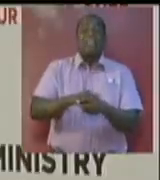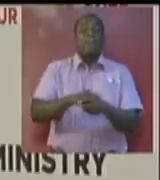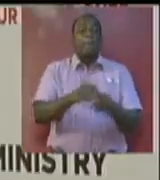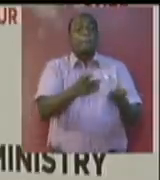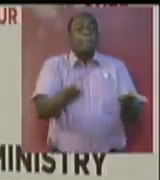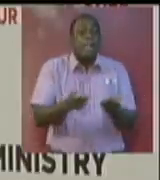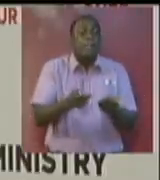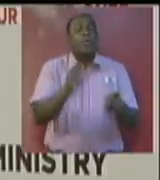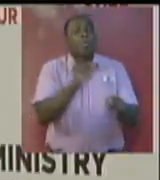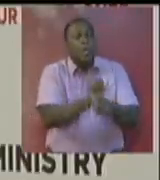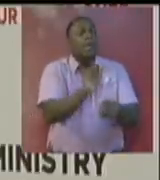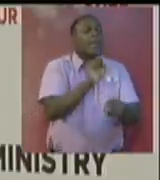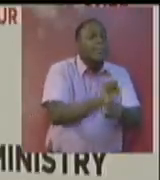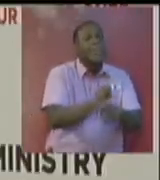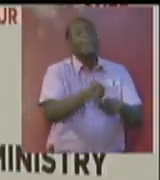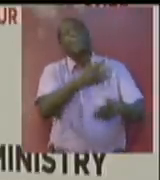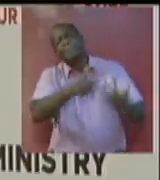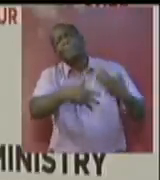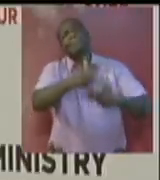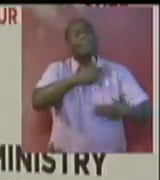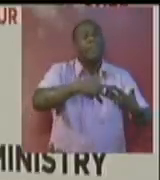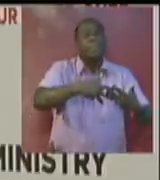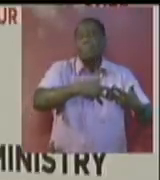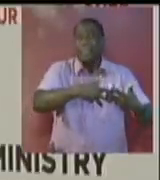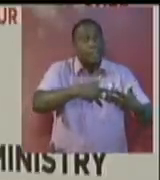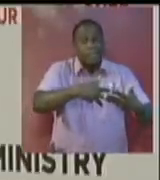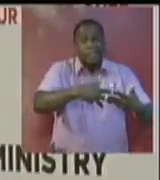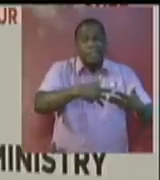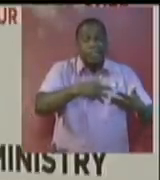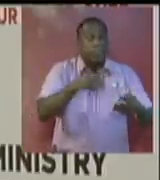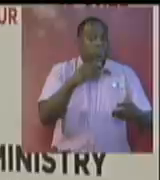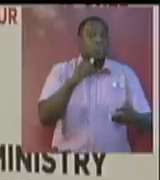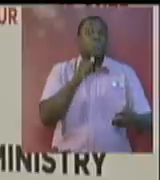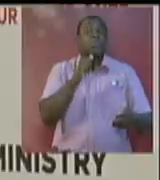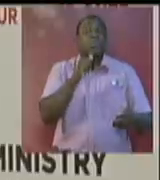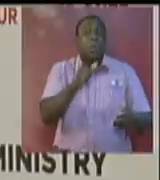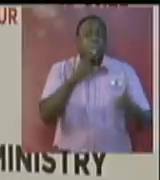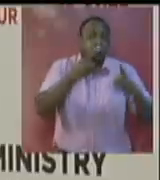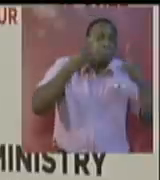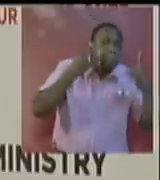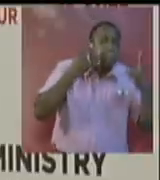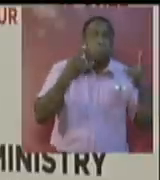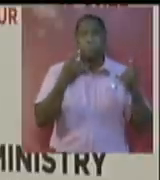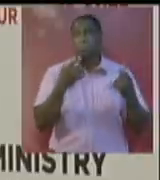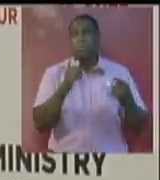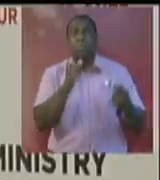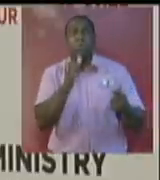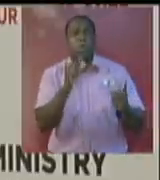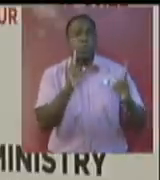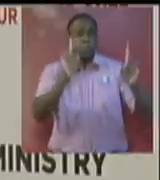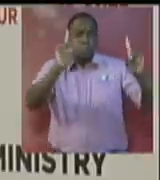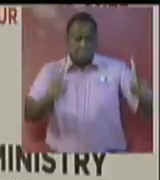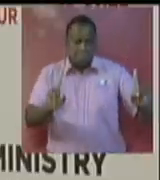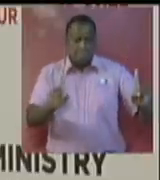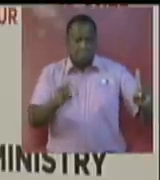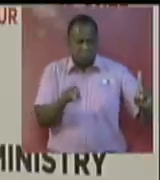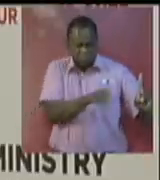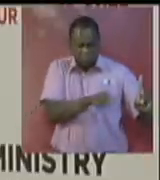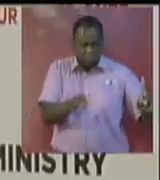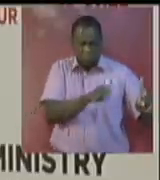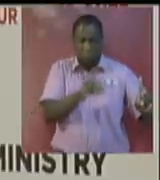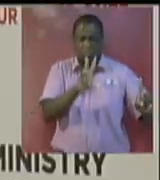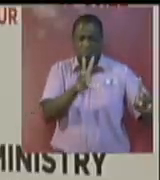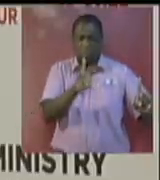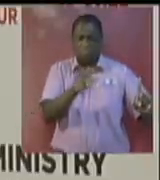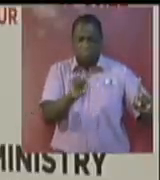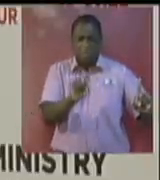you are interacting all the time, and you do not observe the public health measures, you can become a risk for your family members who are not